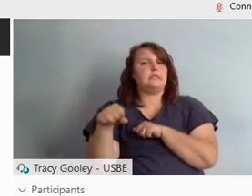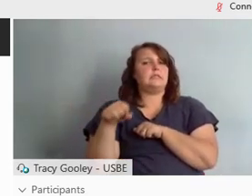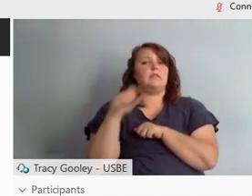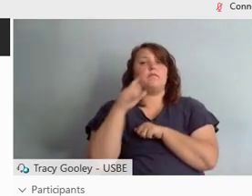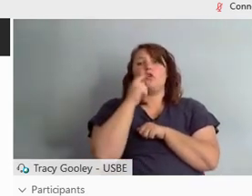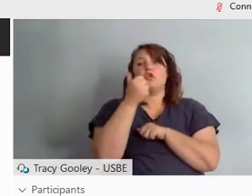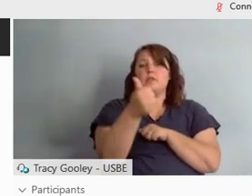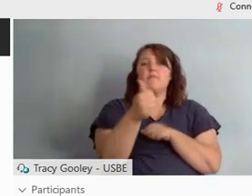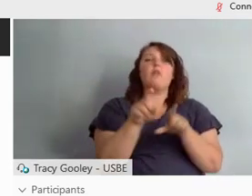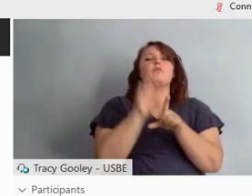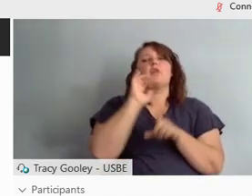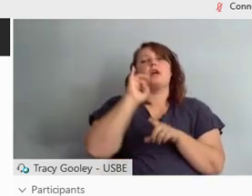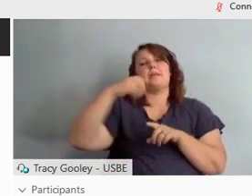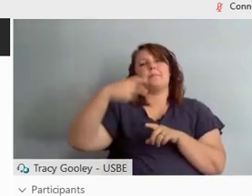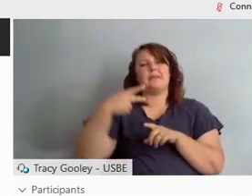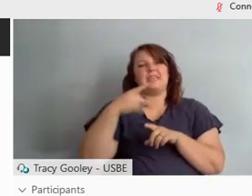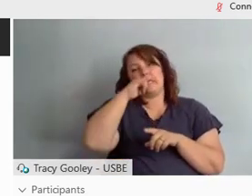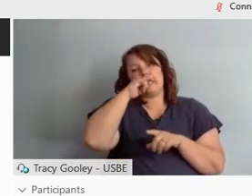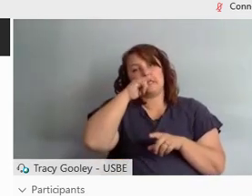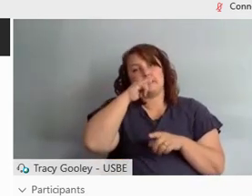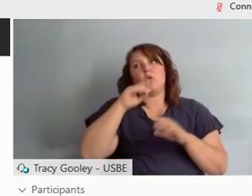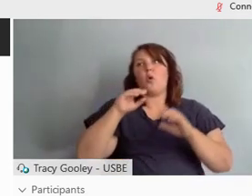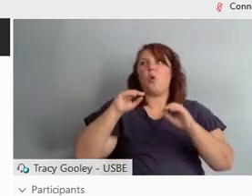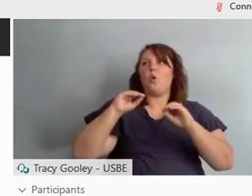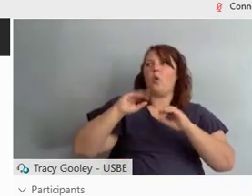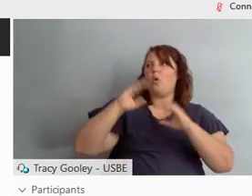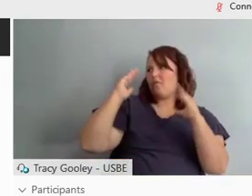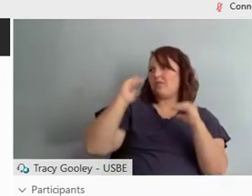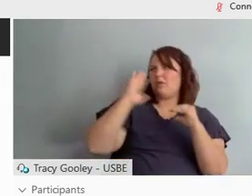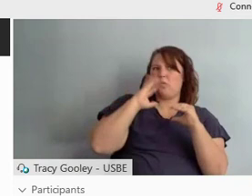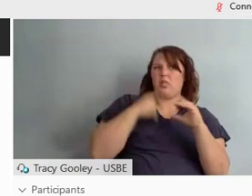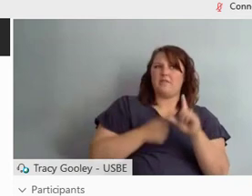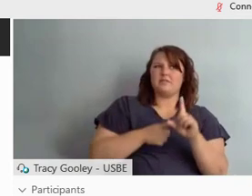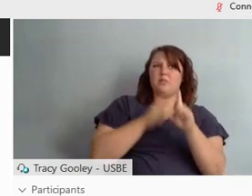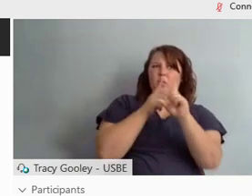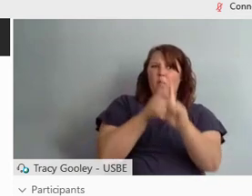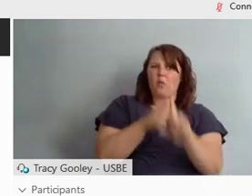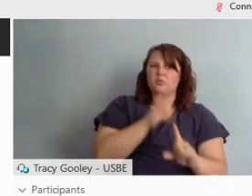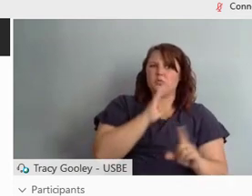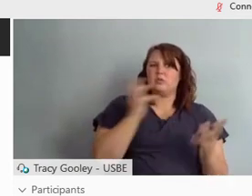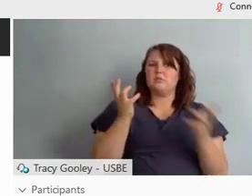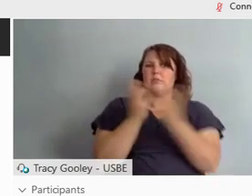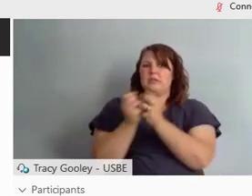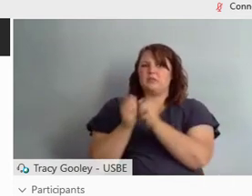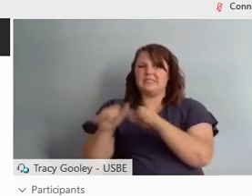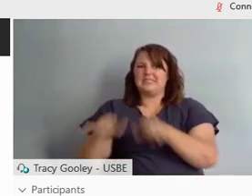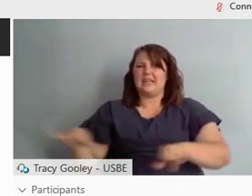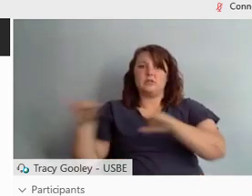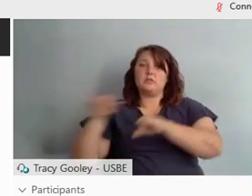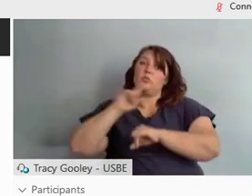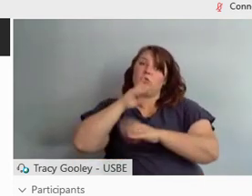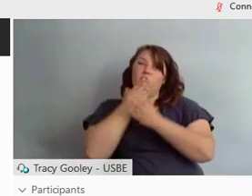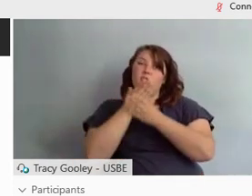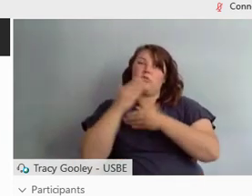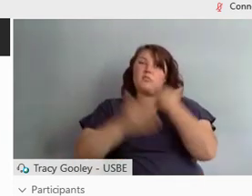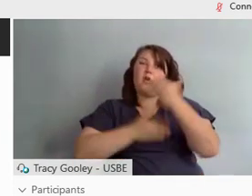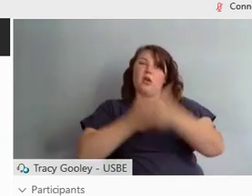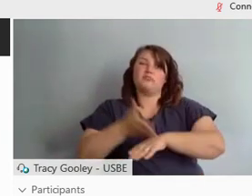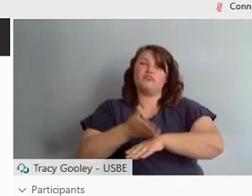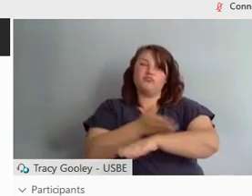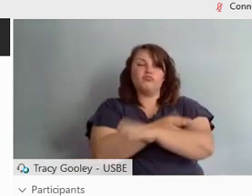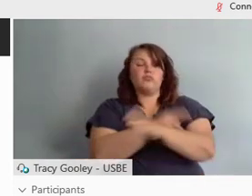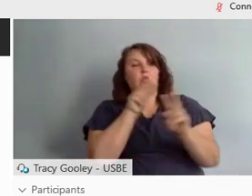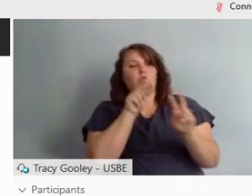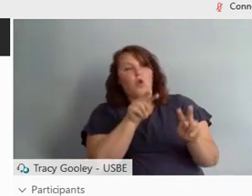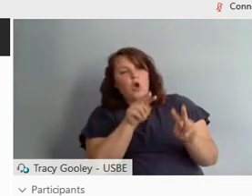for our IEP kiddos, right? Like hopefully you've got some IEP goals that align to your standards here. And this is really good progress monitoring too, so that you could